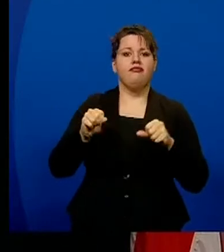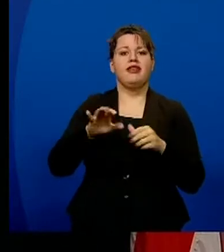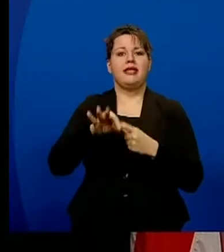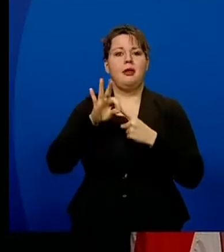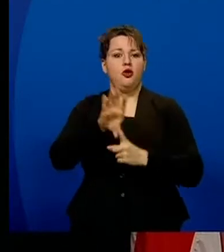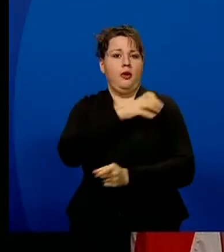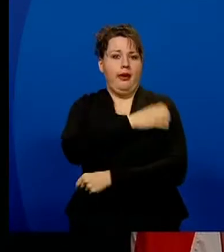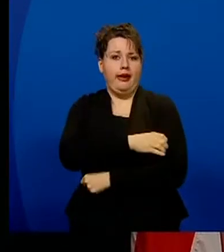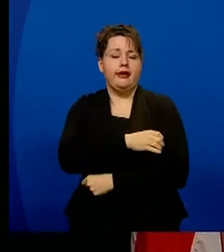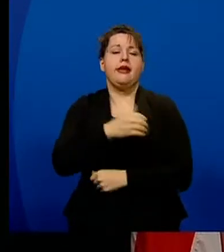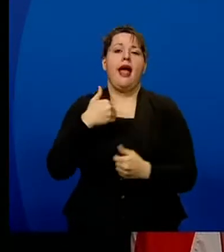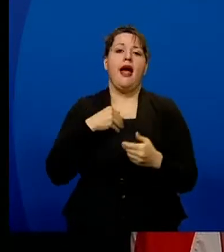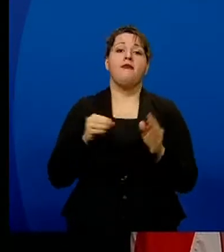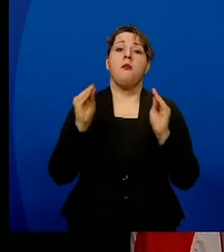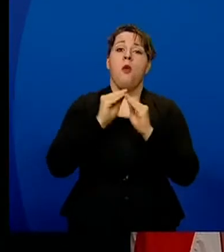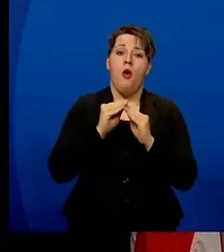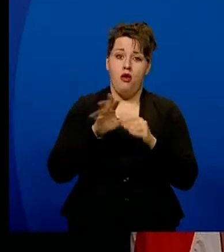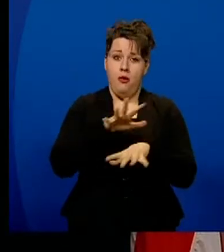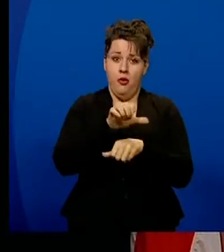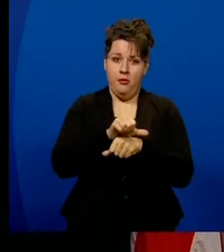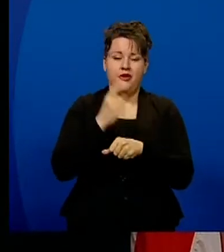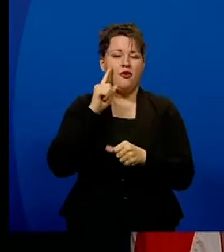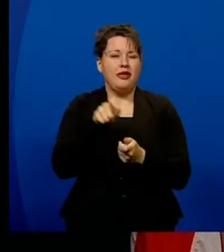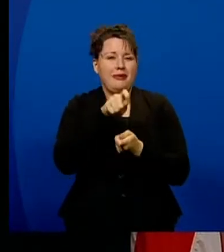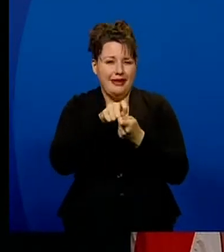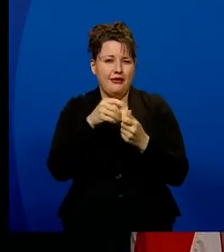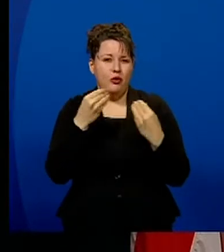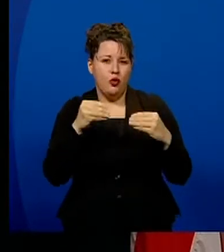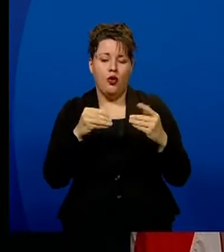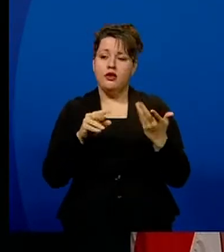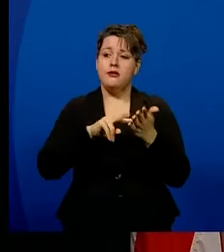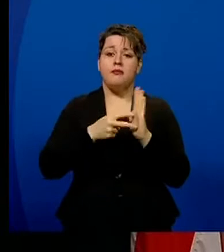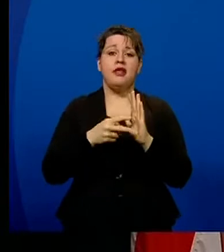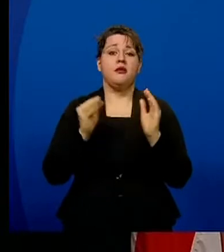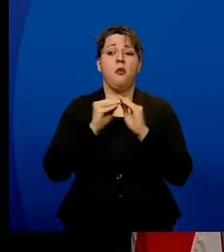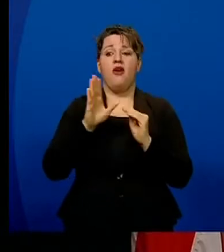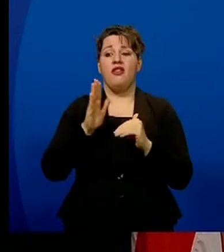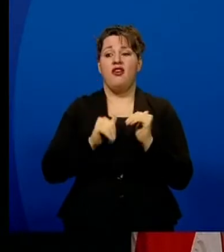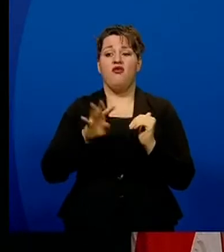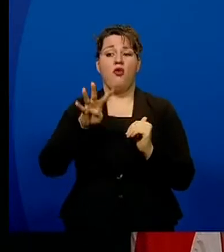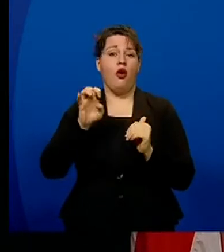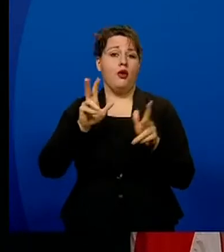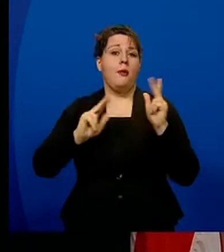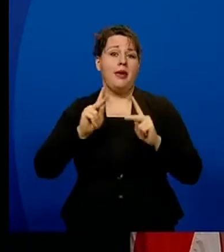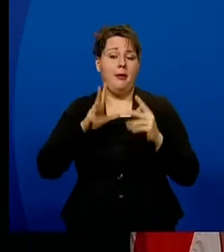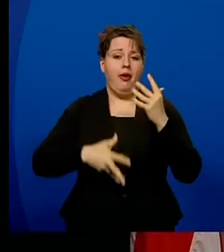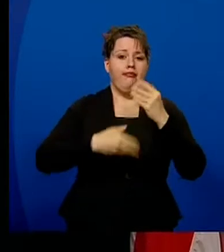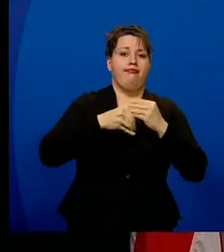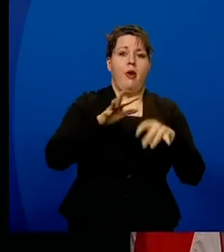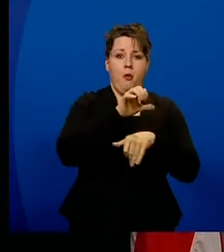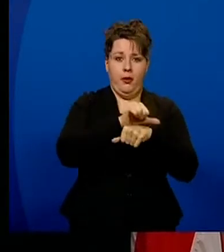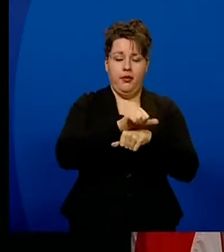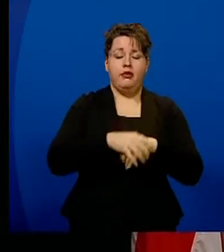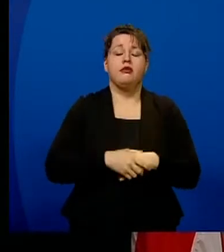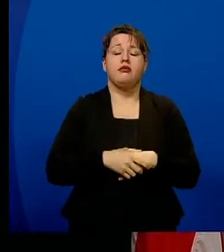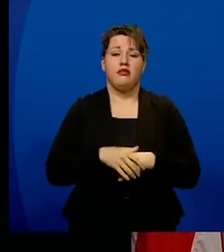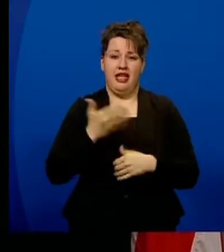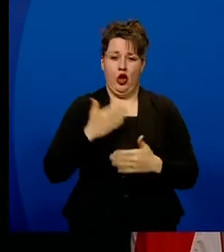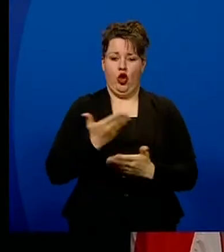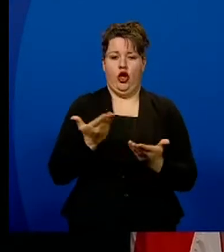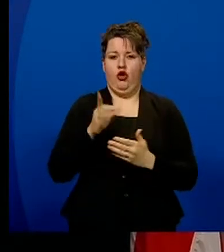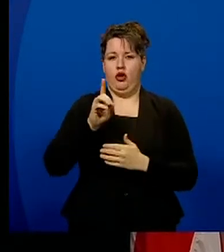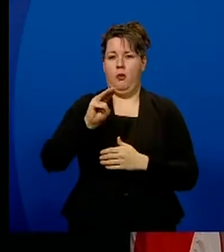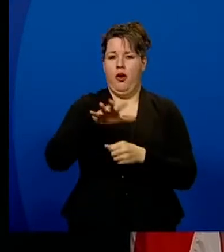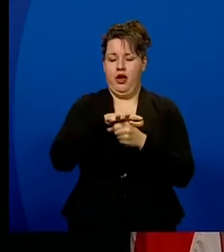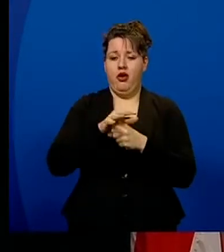opening additional appointments in select stores to accommodate more than 400 individuals in the Des Moines area and